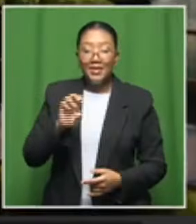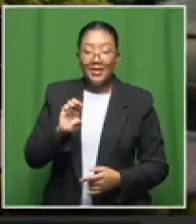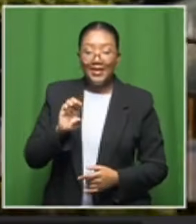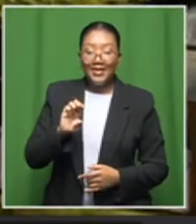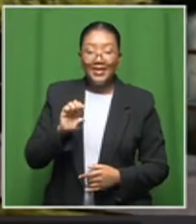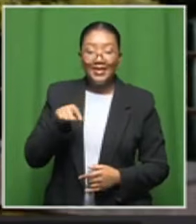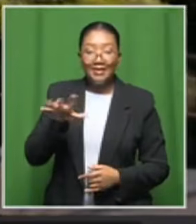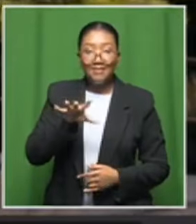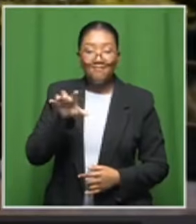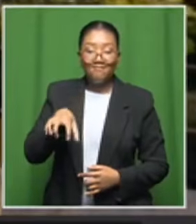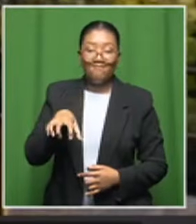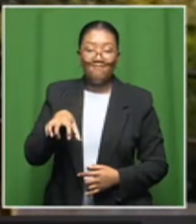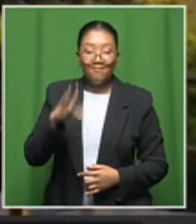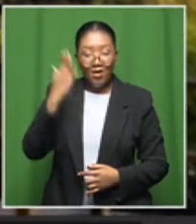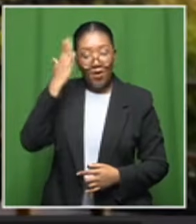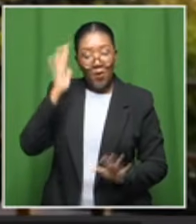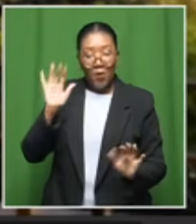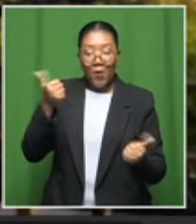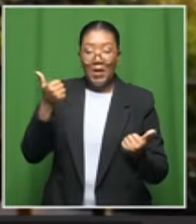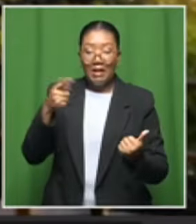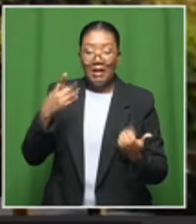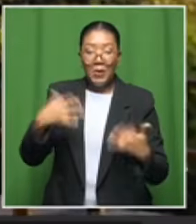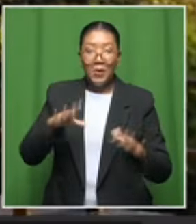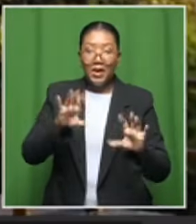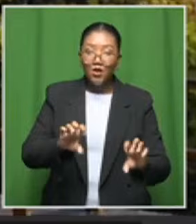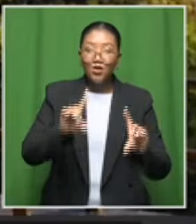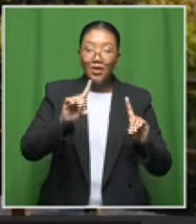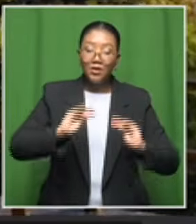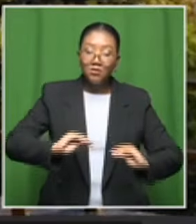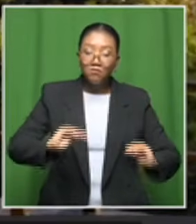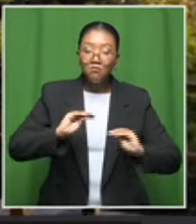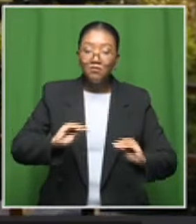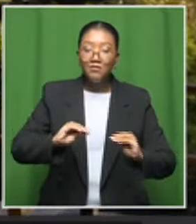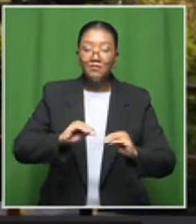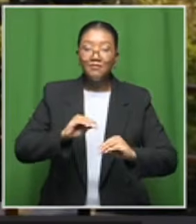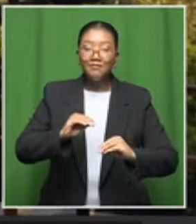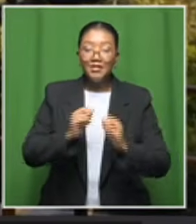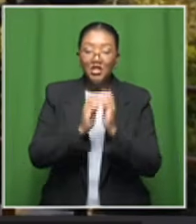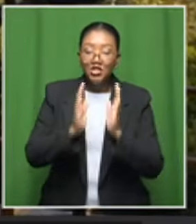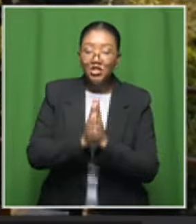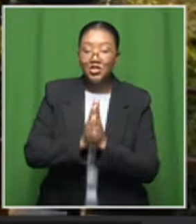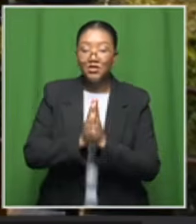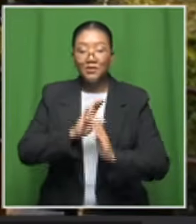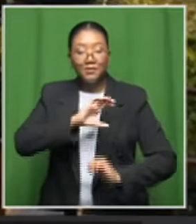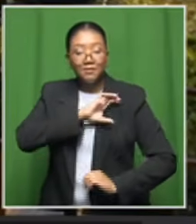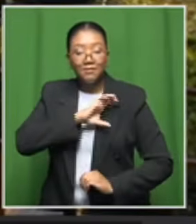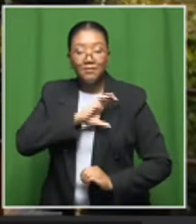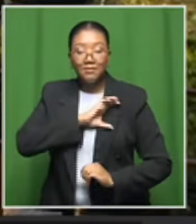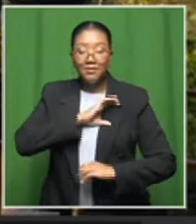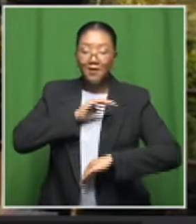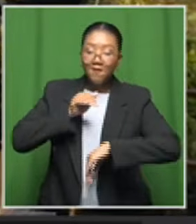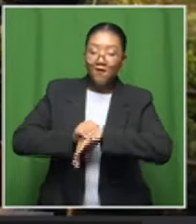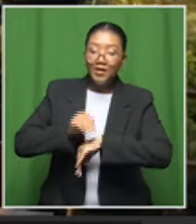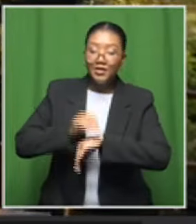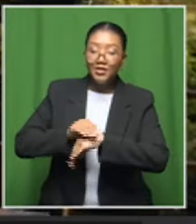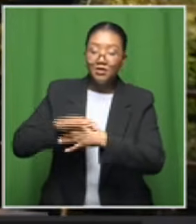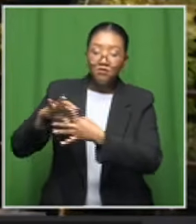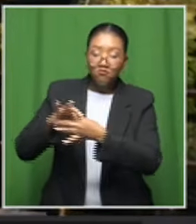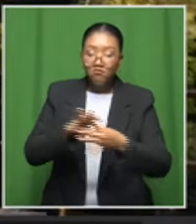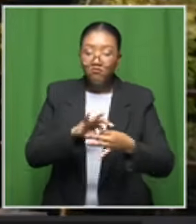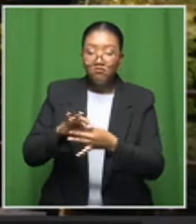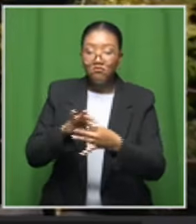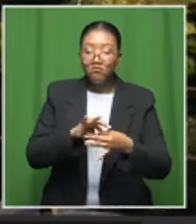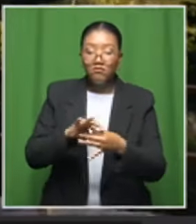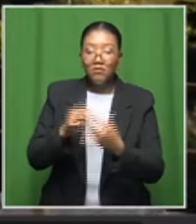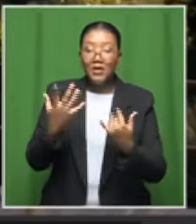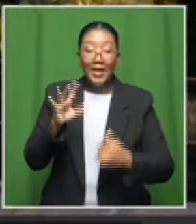a community hub where education, faith and friendship intertwined, and also education opportunities and